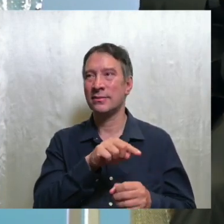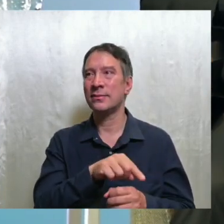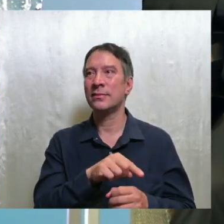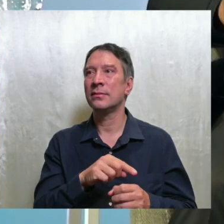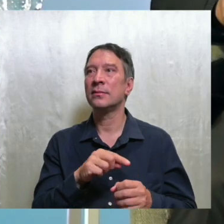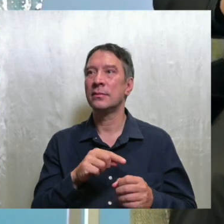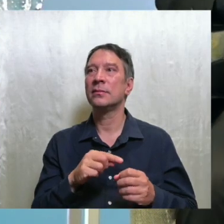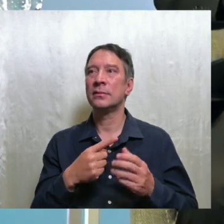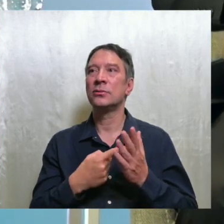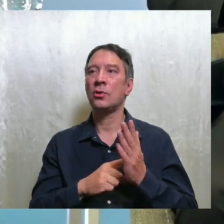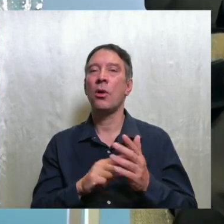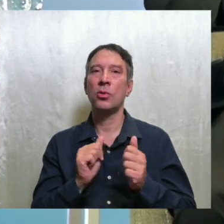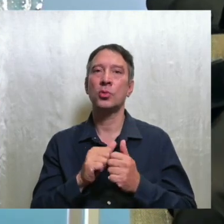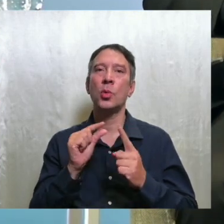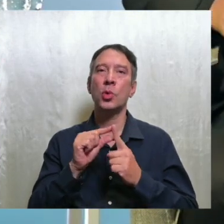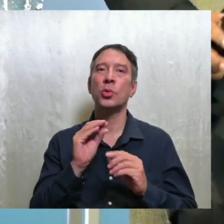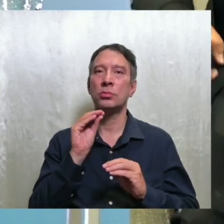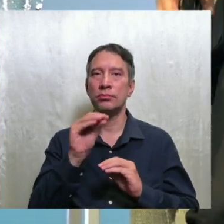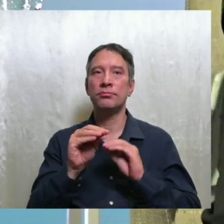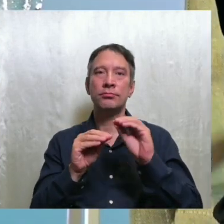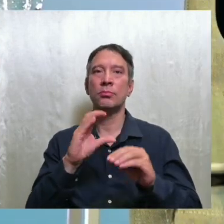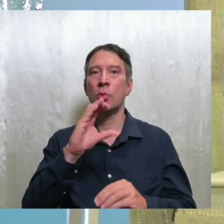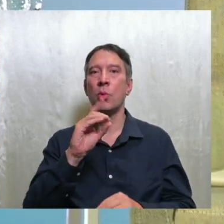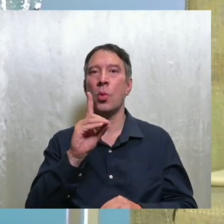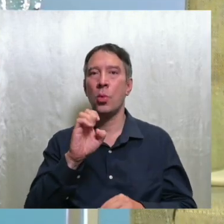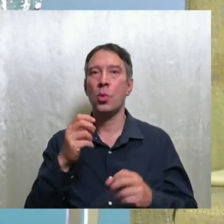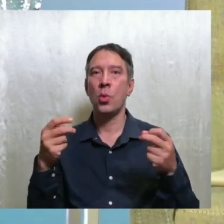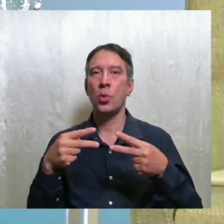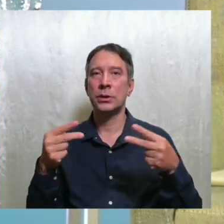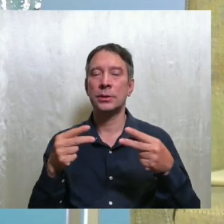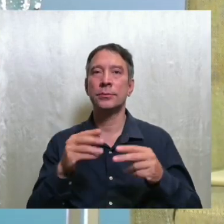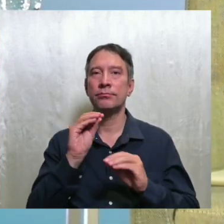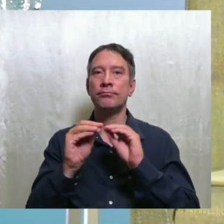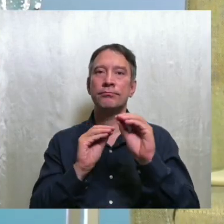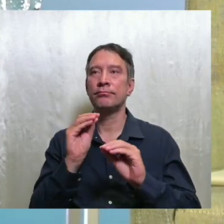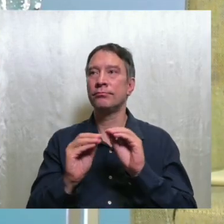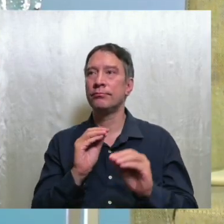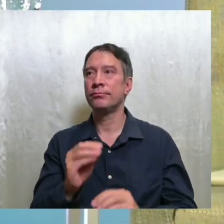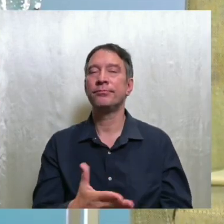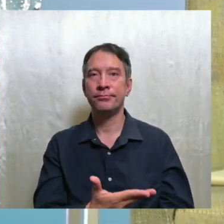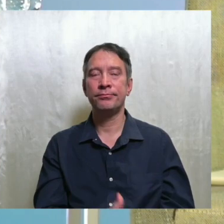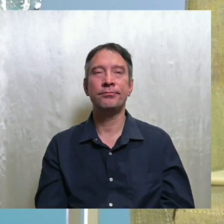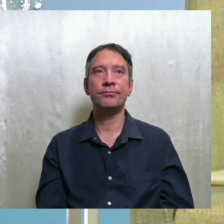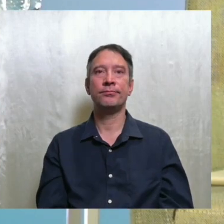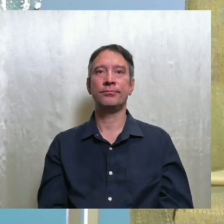ado, over to you, Shubham. Thank you, Hani. So I'll just step